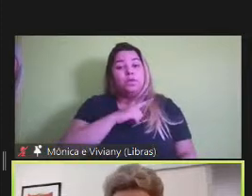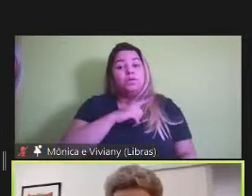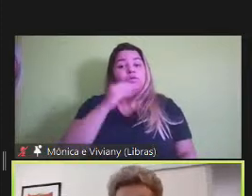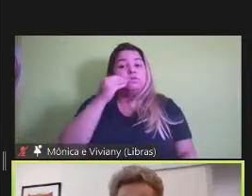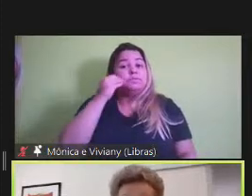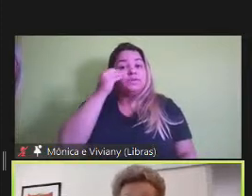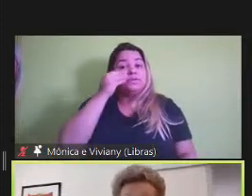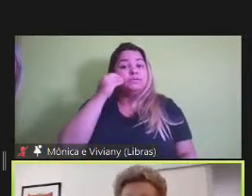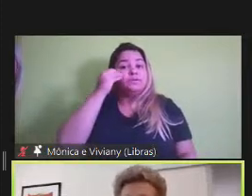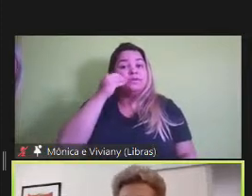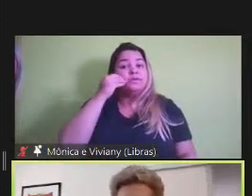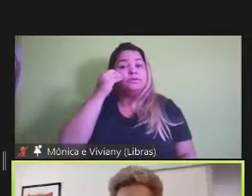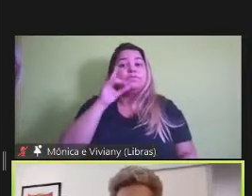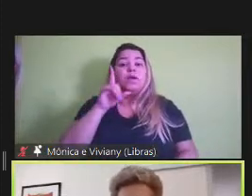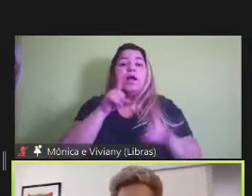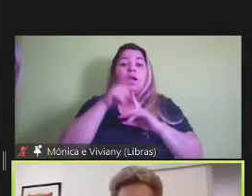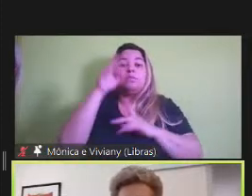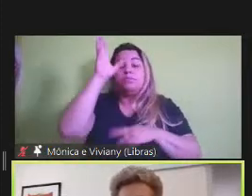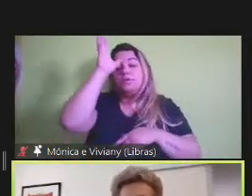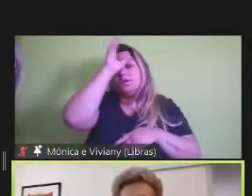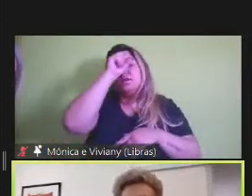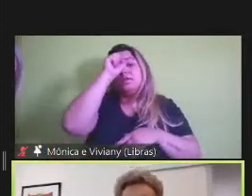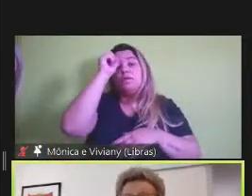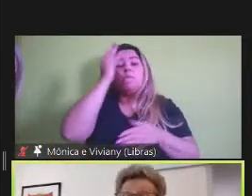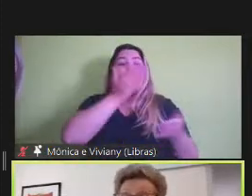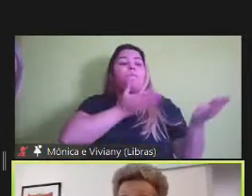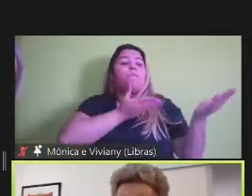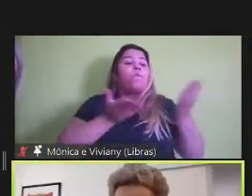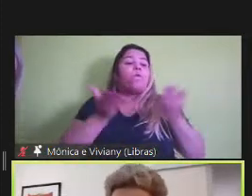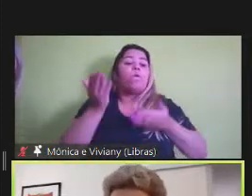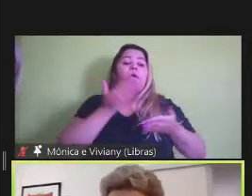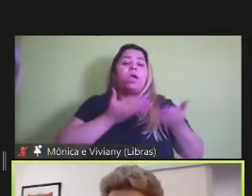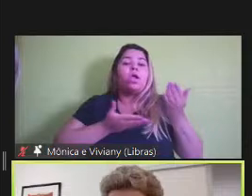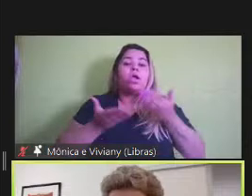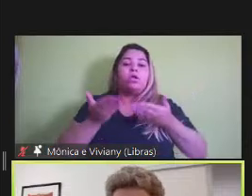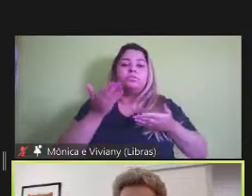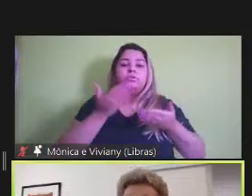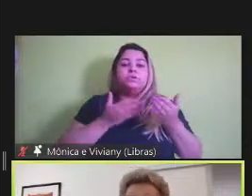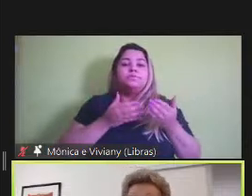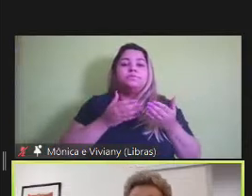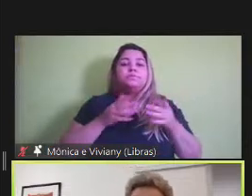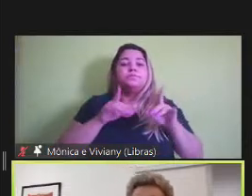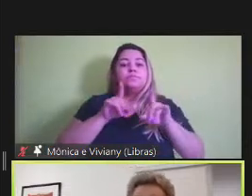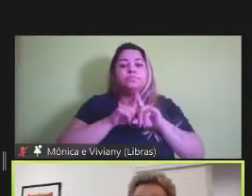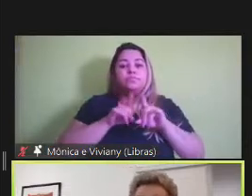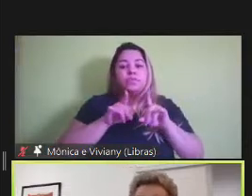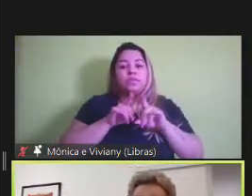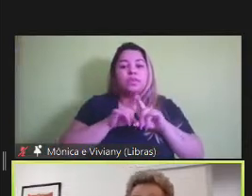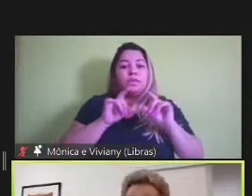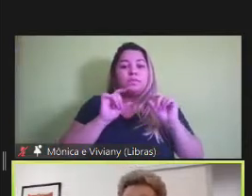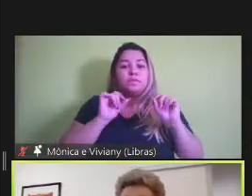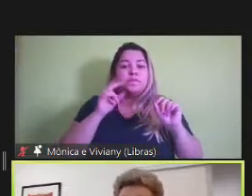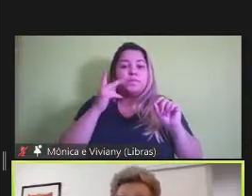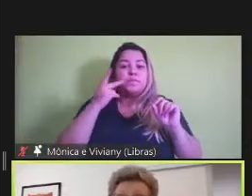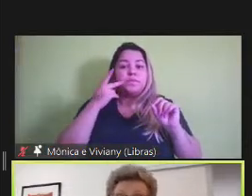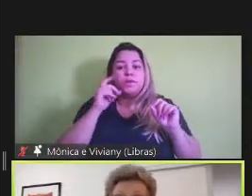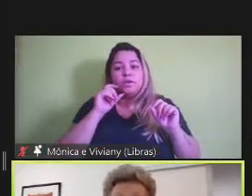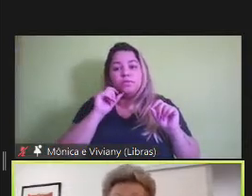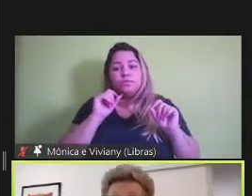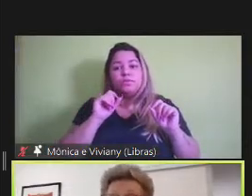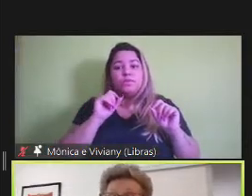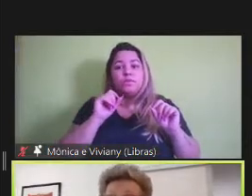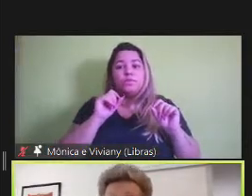this experience, this interactive experience to know with the other and in an explicit way for